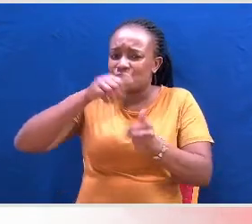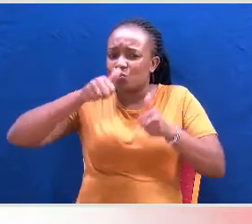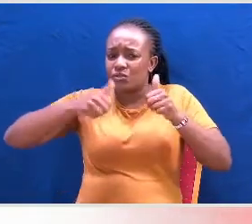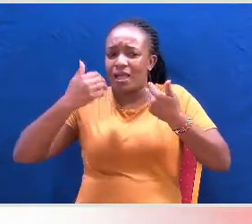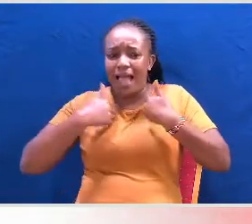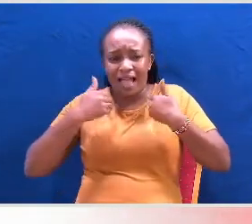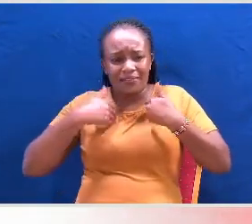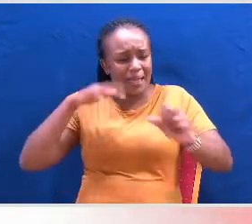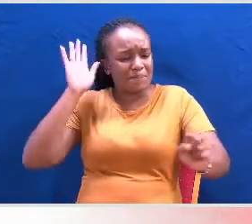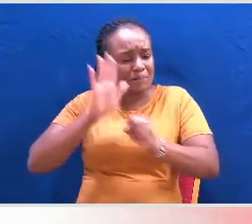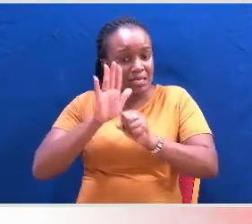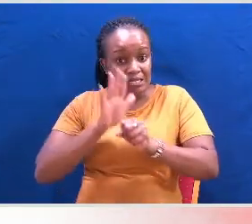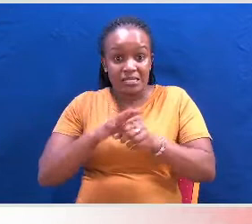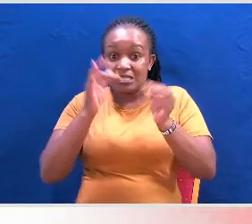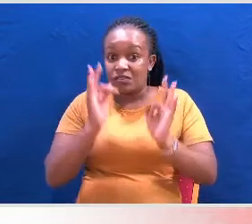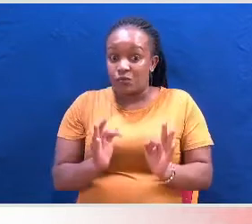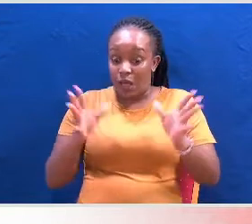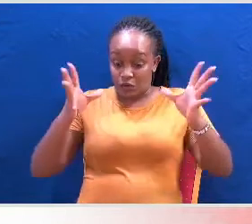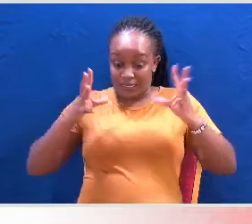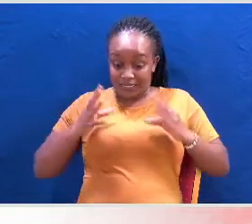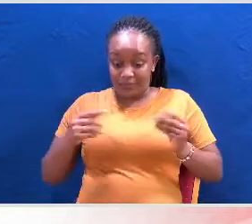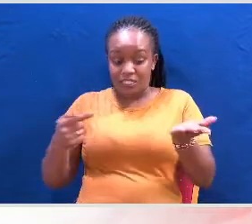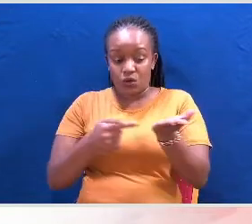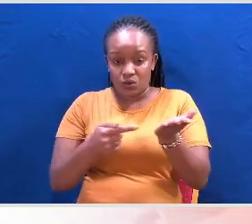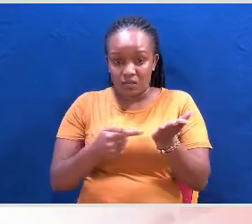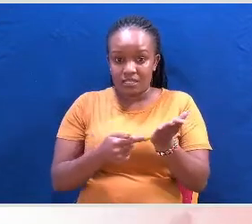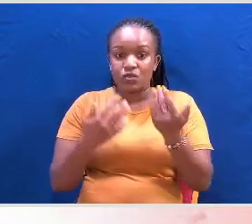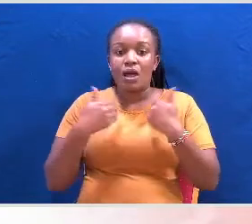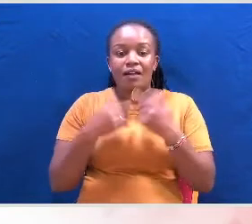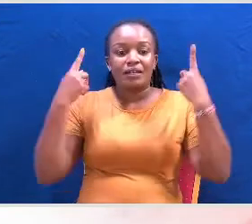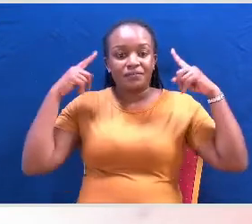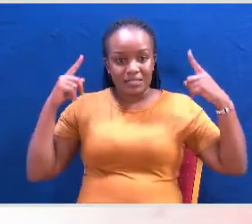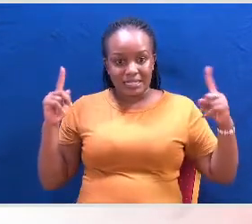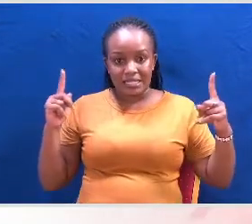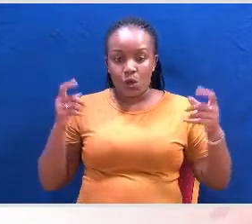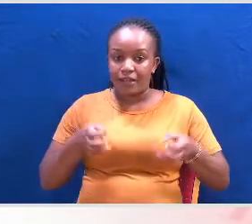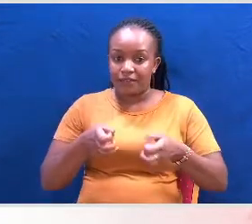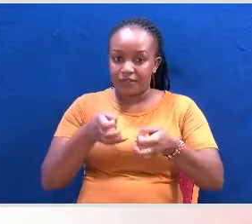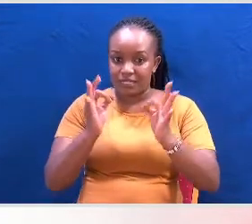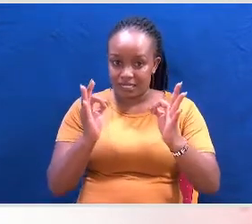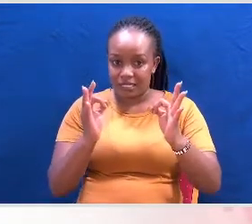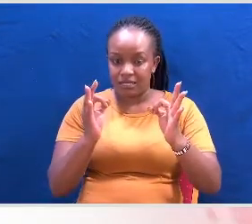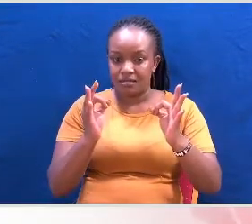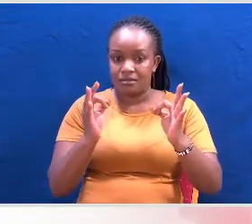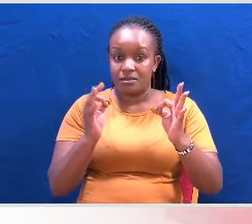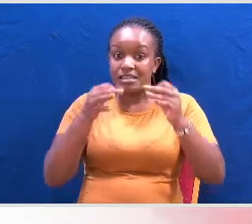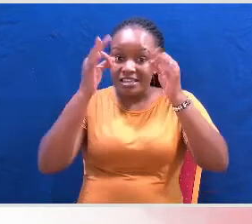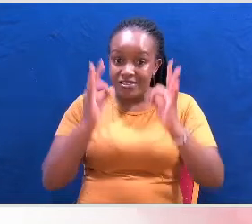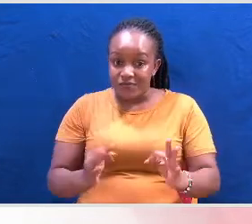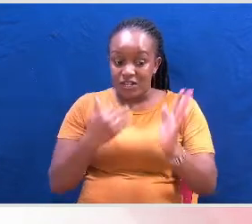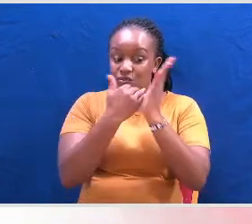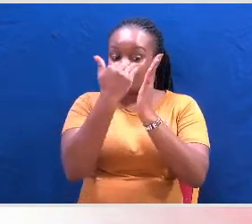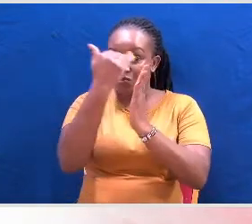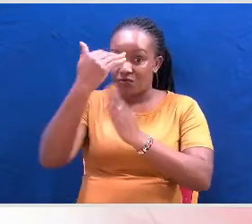we have to adopt technology to enhance efficiency across the courts, if we have to improve